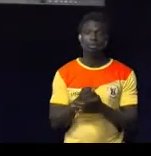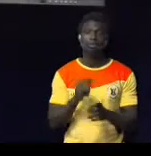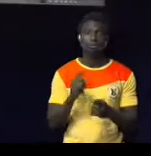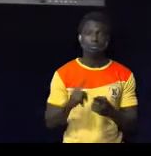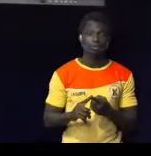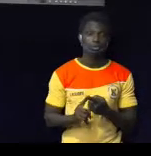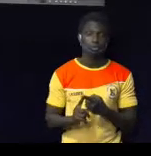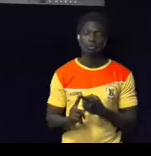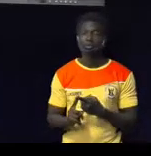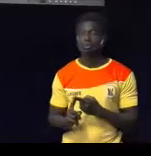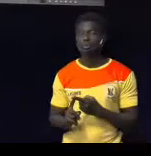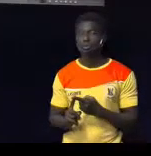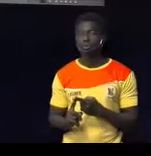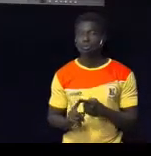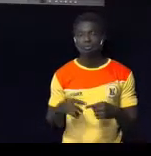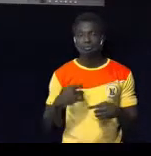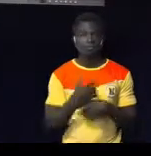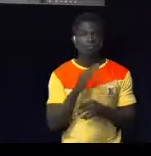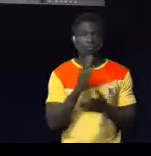to